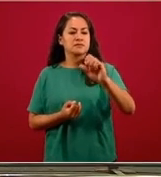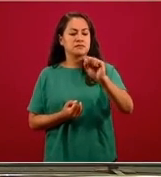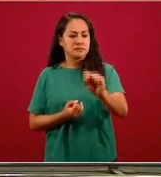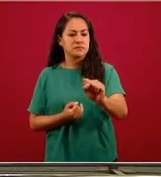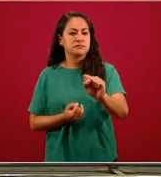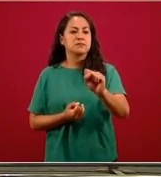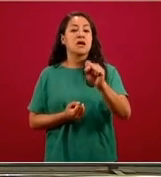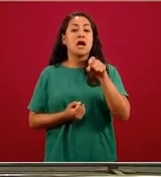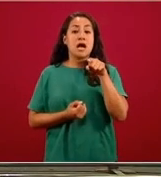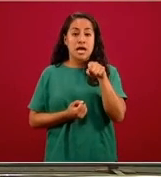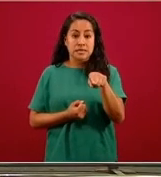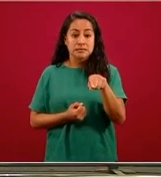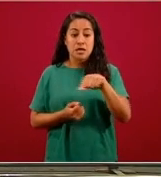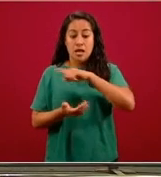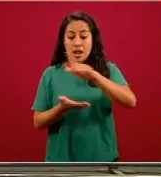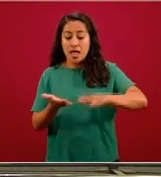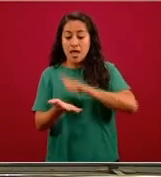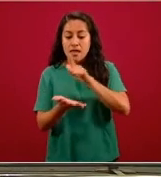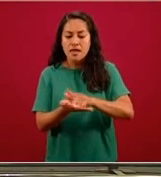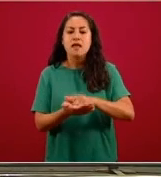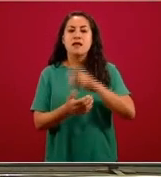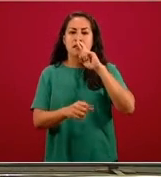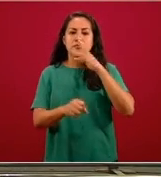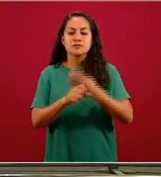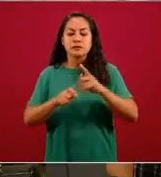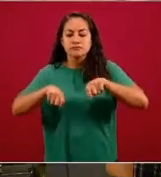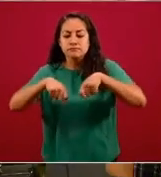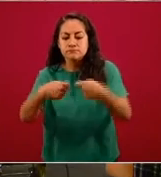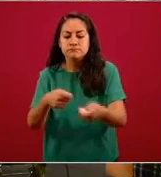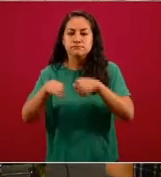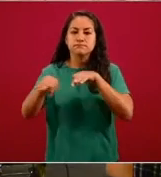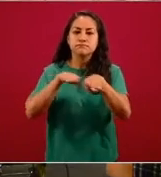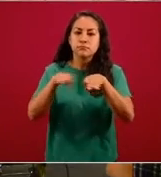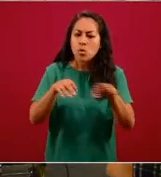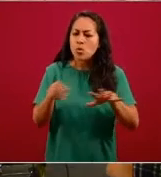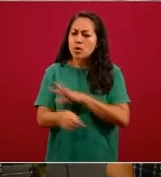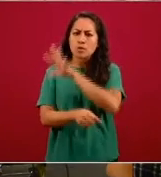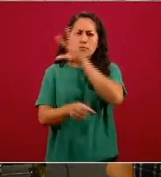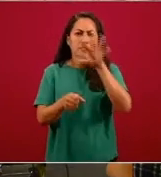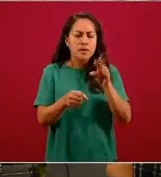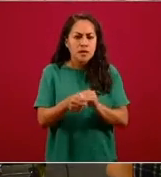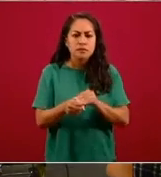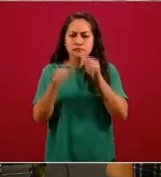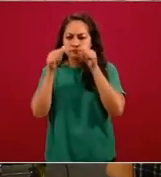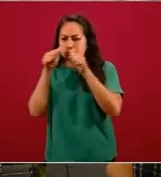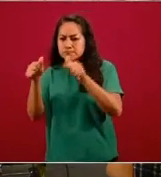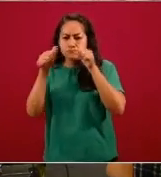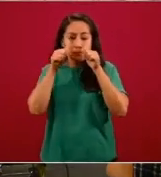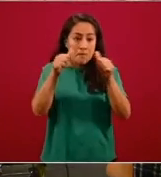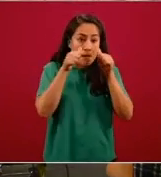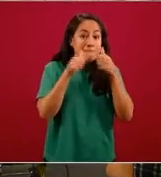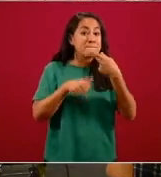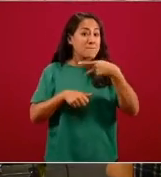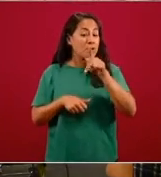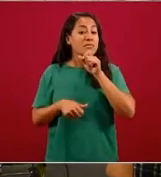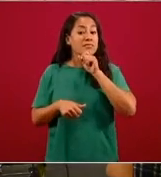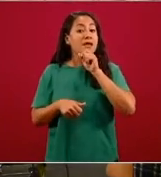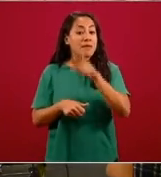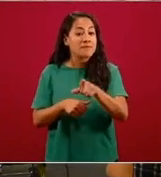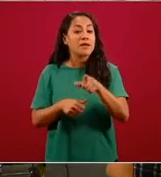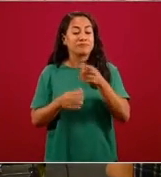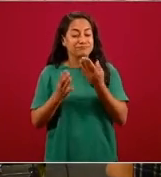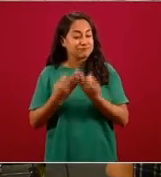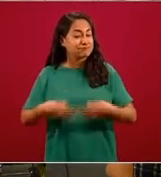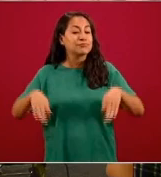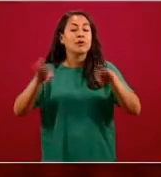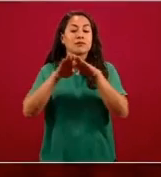they're doing inspections according to the law, and they're seeing what are the labor conditions, picking